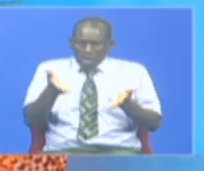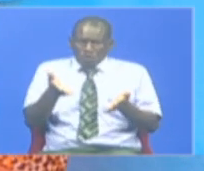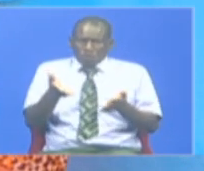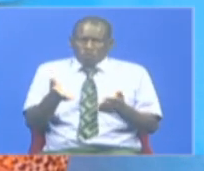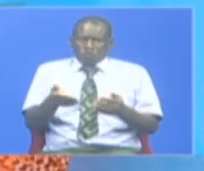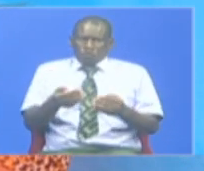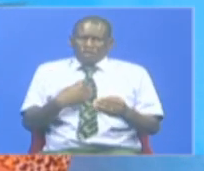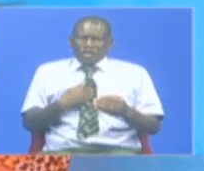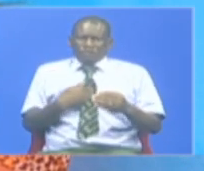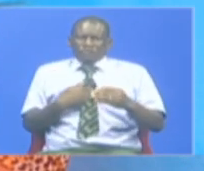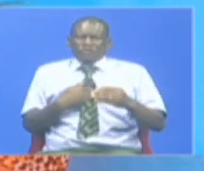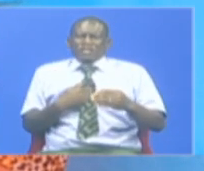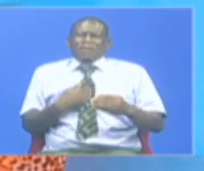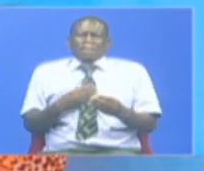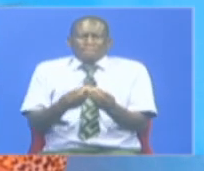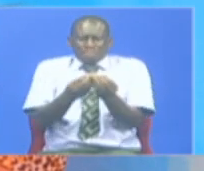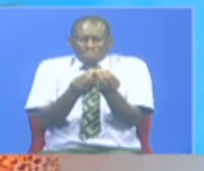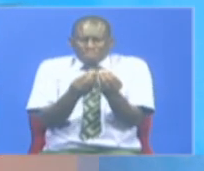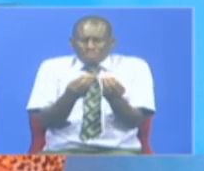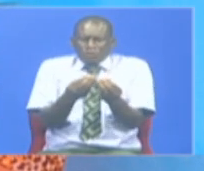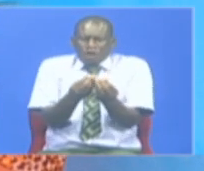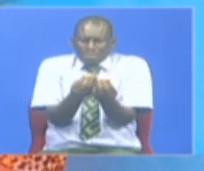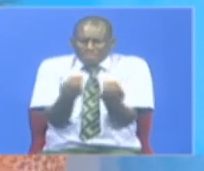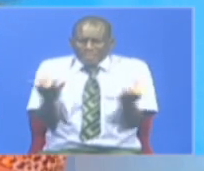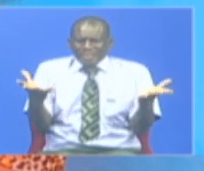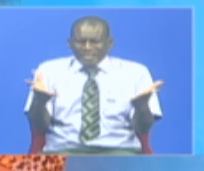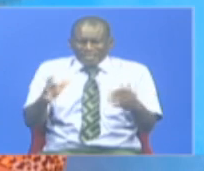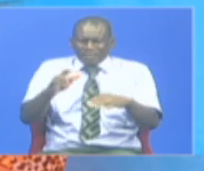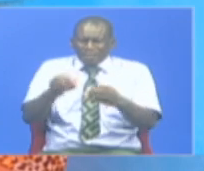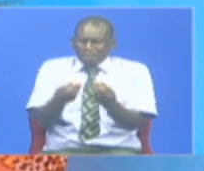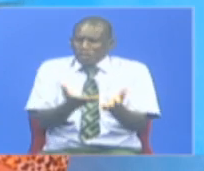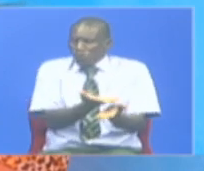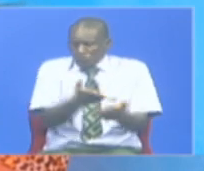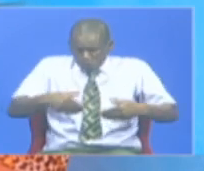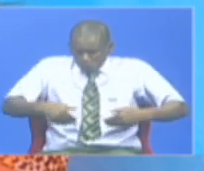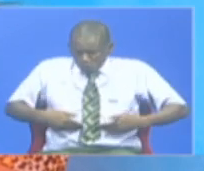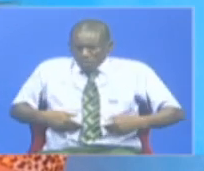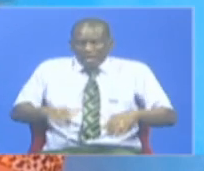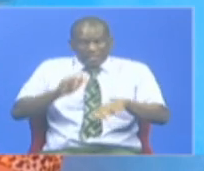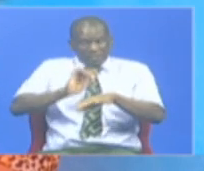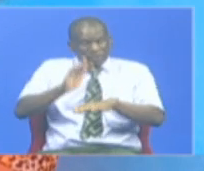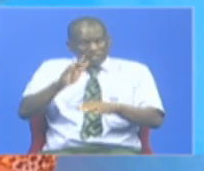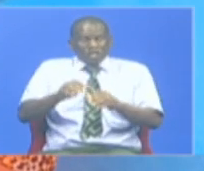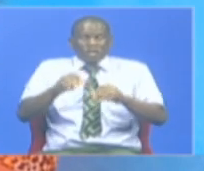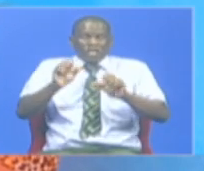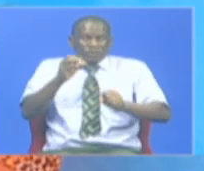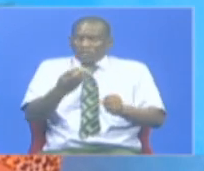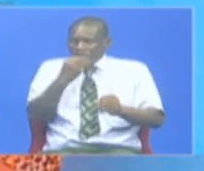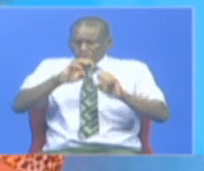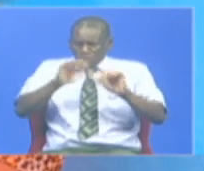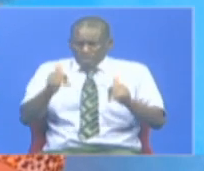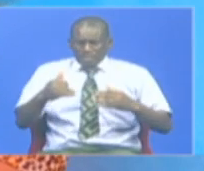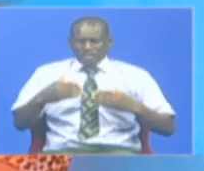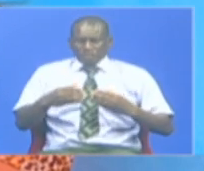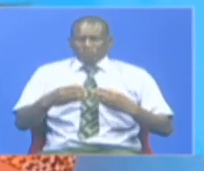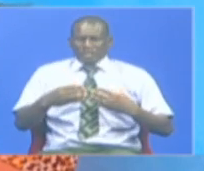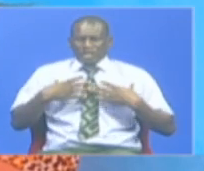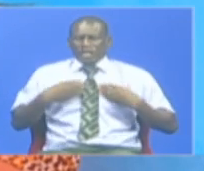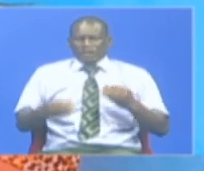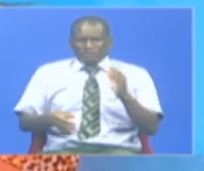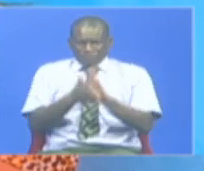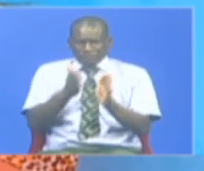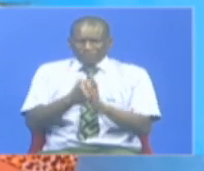who currently comprise the highest number of infected patients, recover quickly if infected. To this end, the guidelines